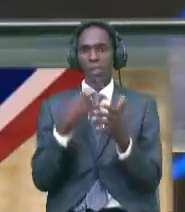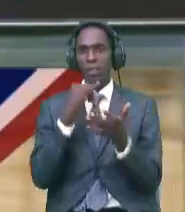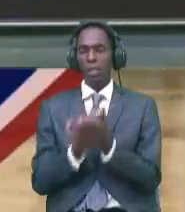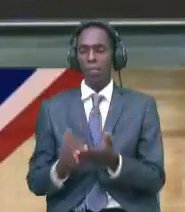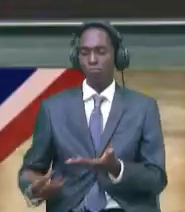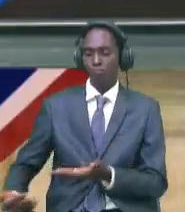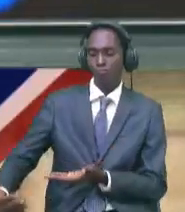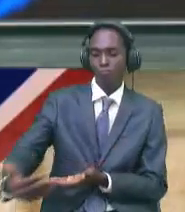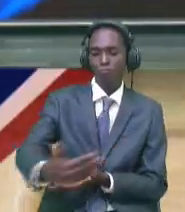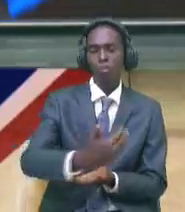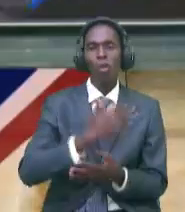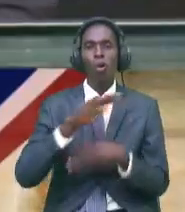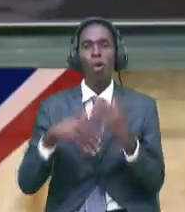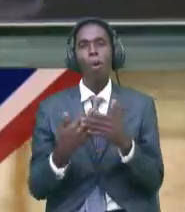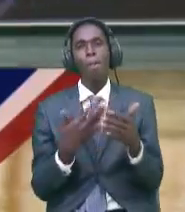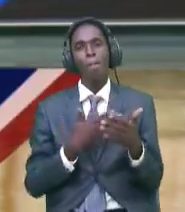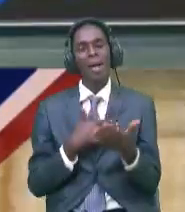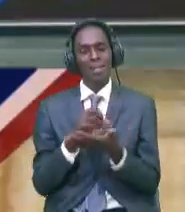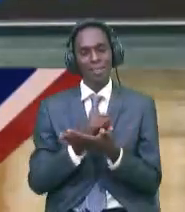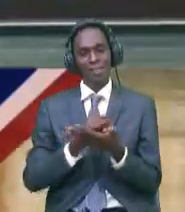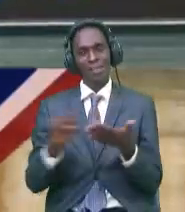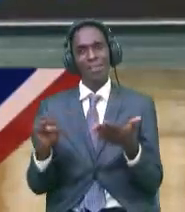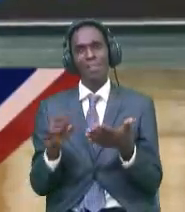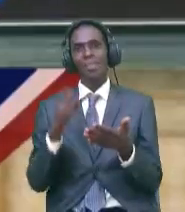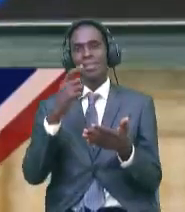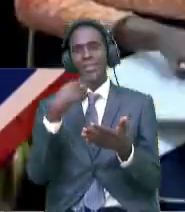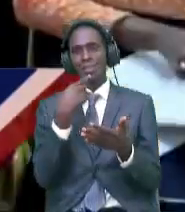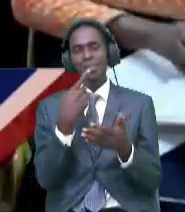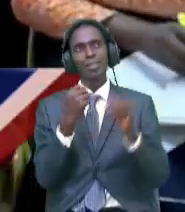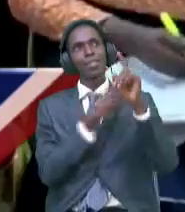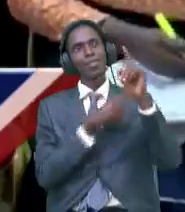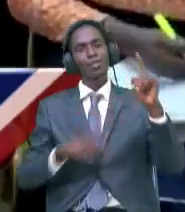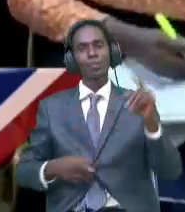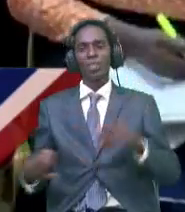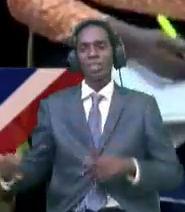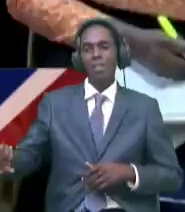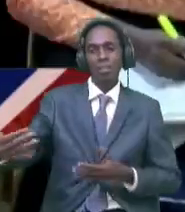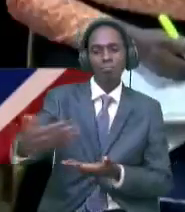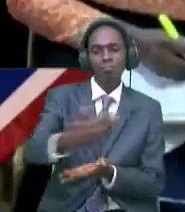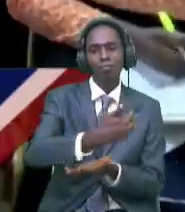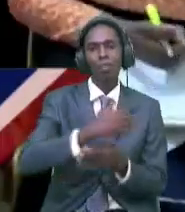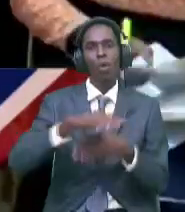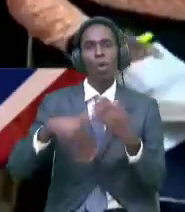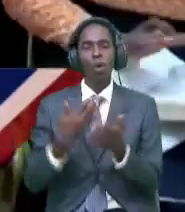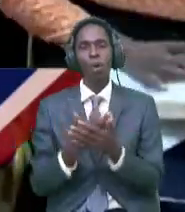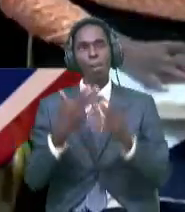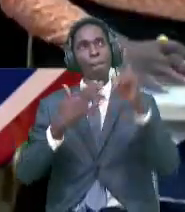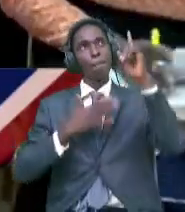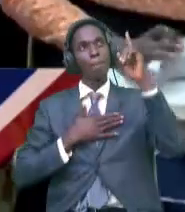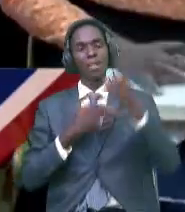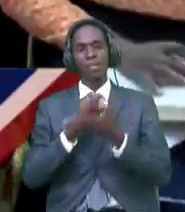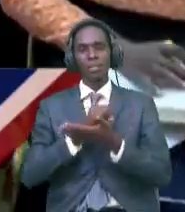We're converted. And he says, they are my saints. Gather my saints together unto